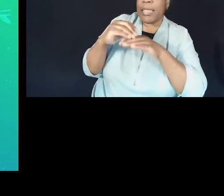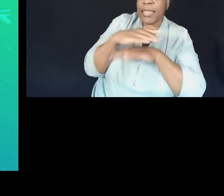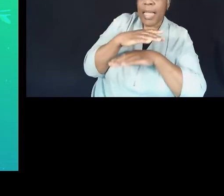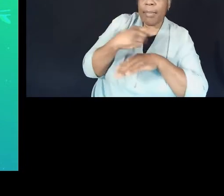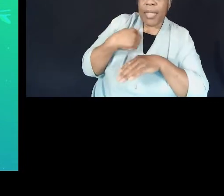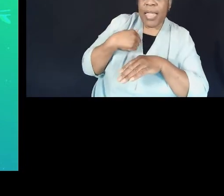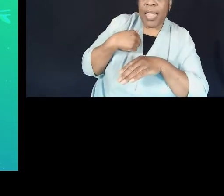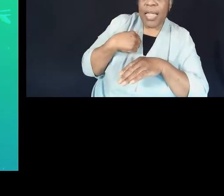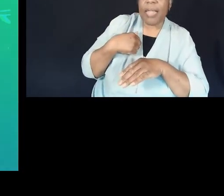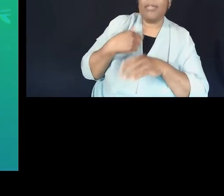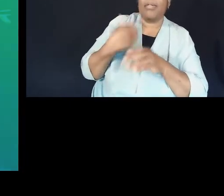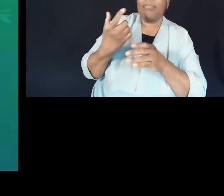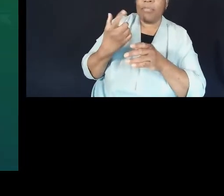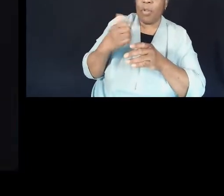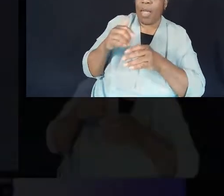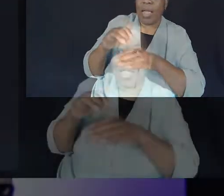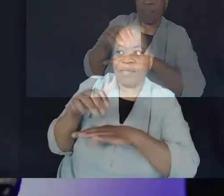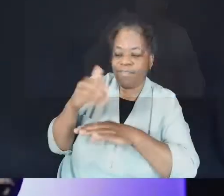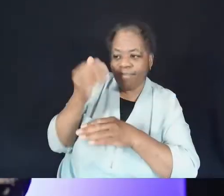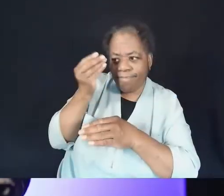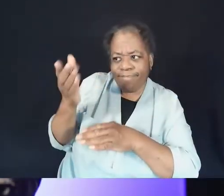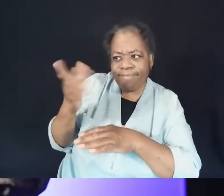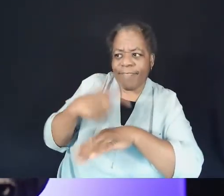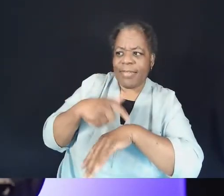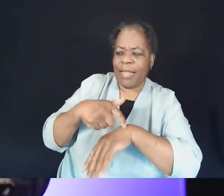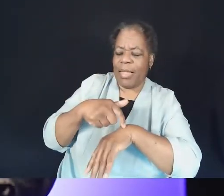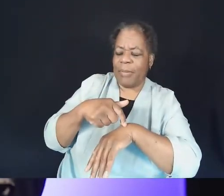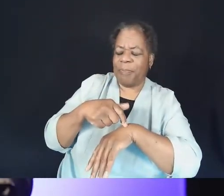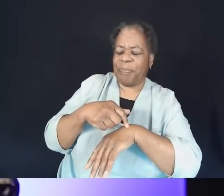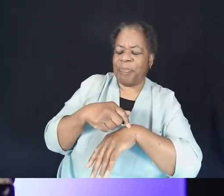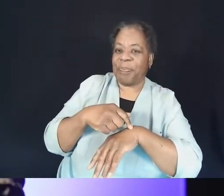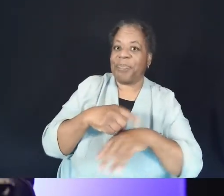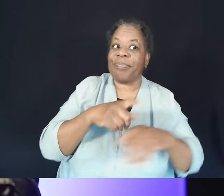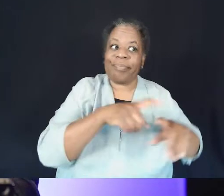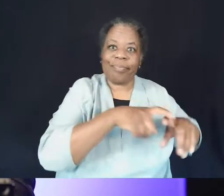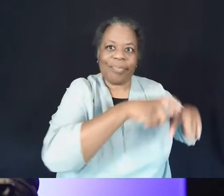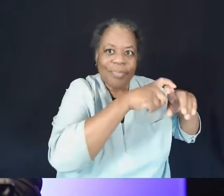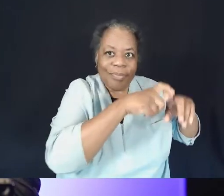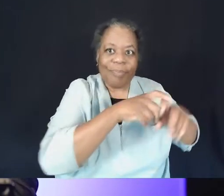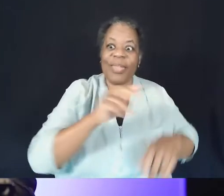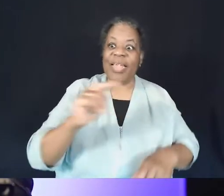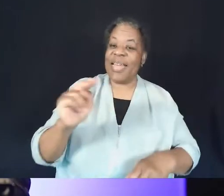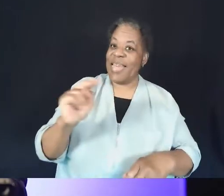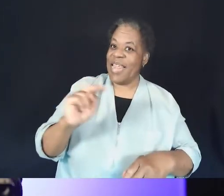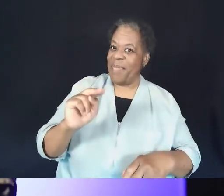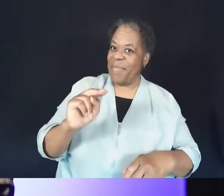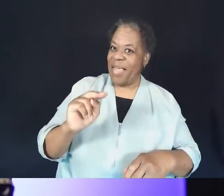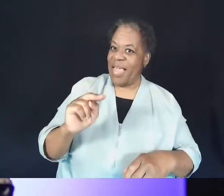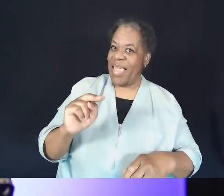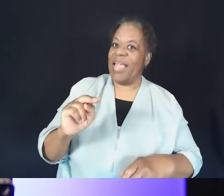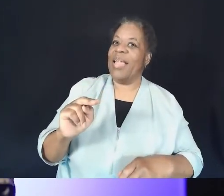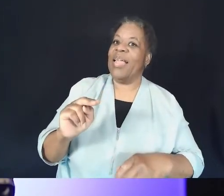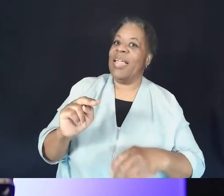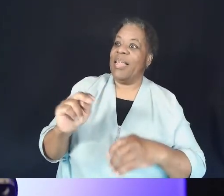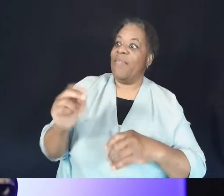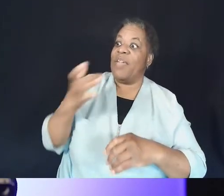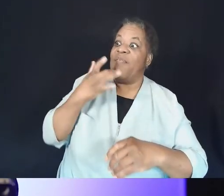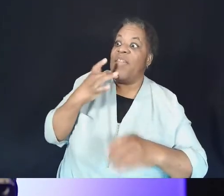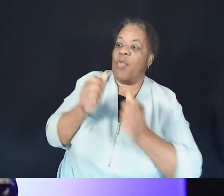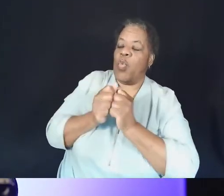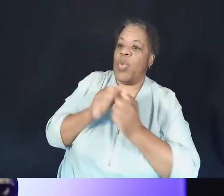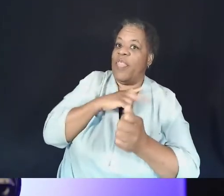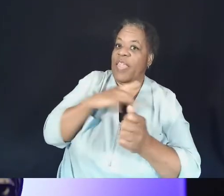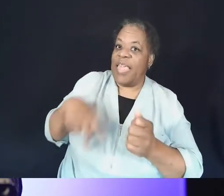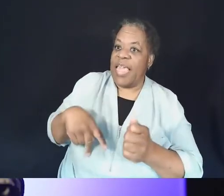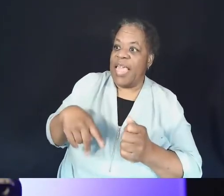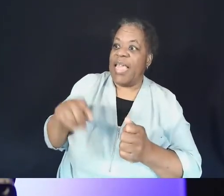set a time. Now, Nehemiah has obviously found favor with his king, to the extent that the king cares